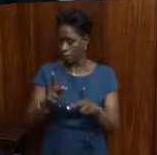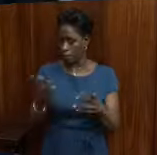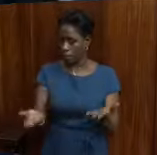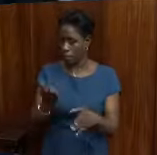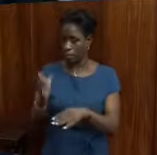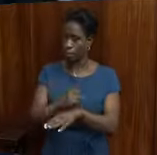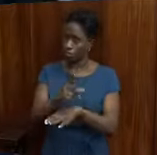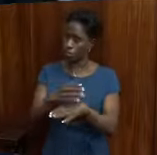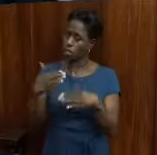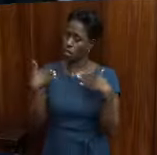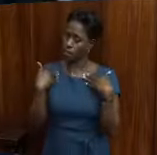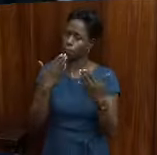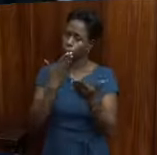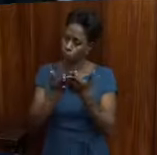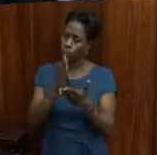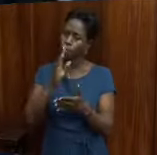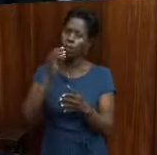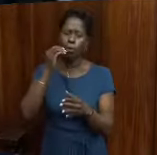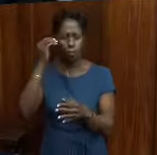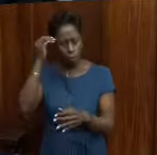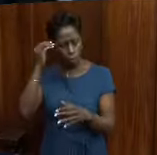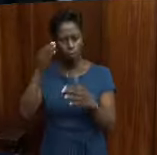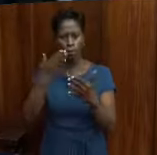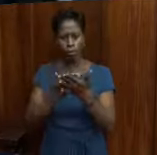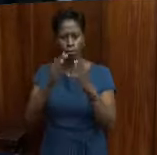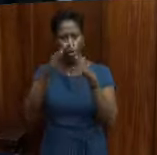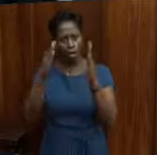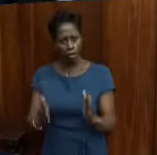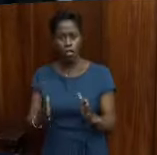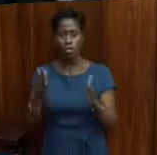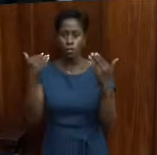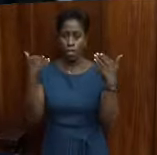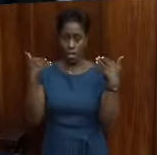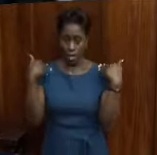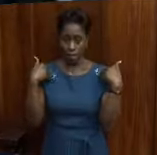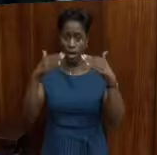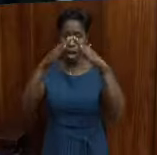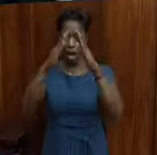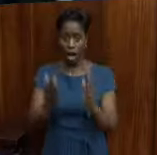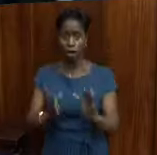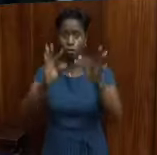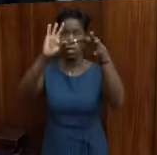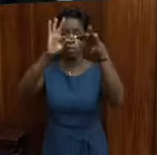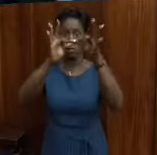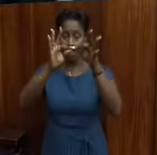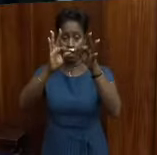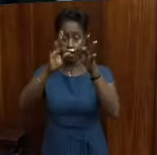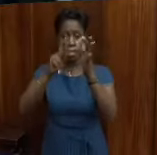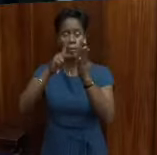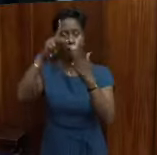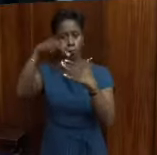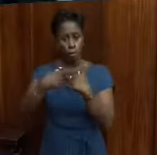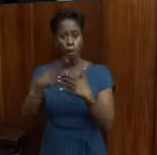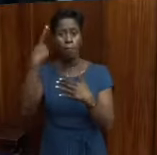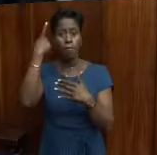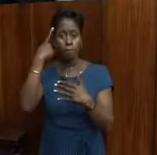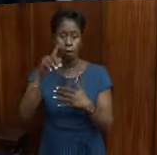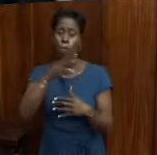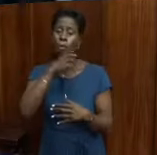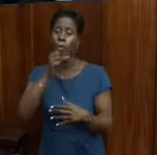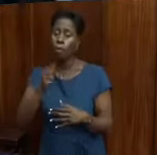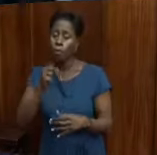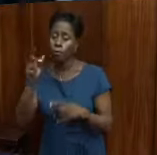Lucia. As we speak, a house repair program aimed initially at the elderly, differently able,